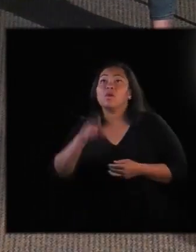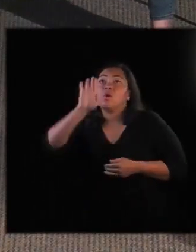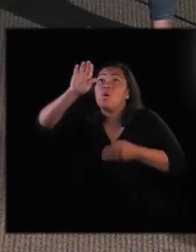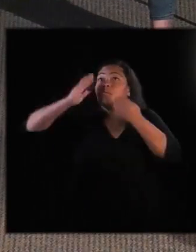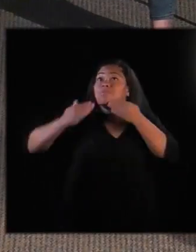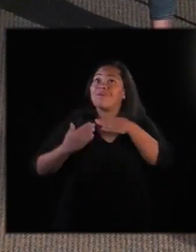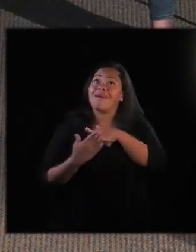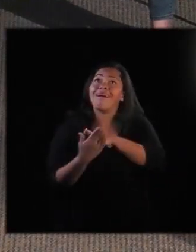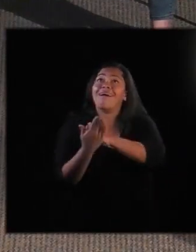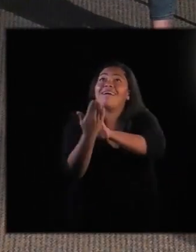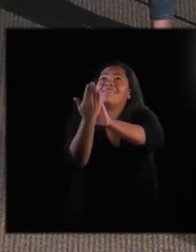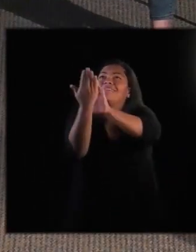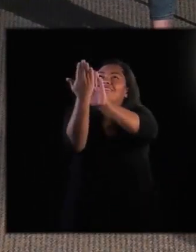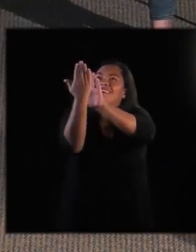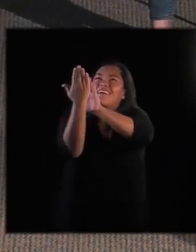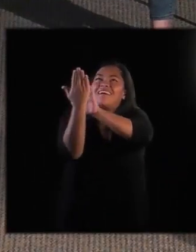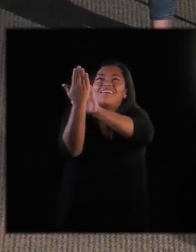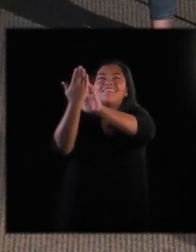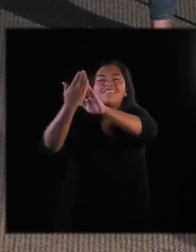Your